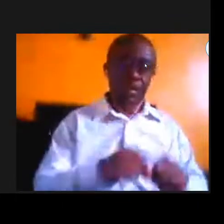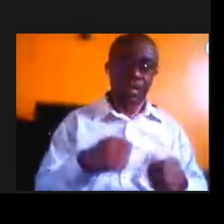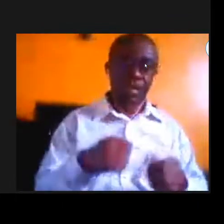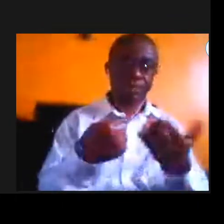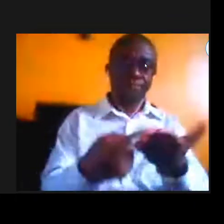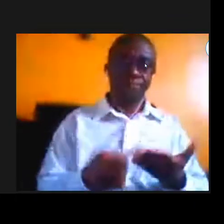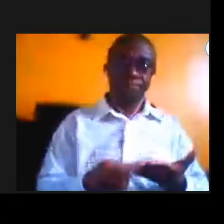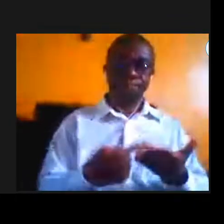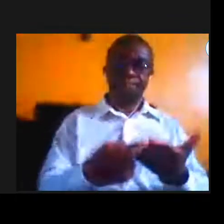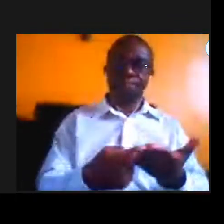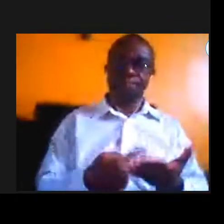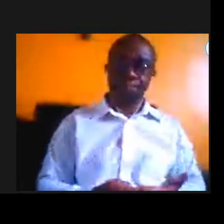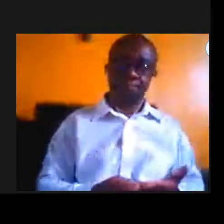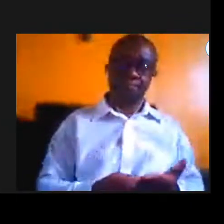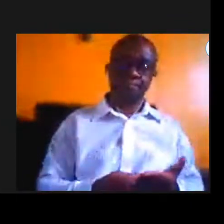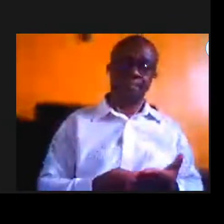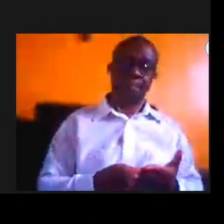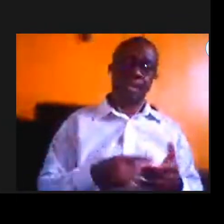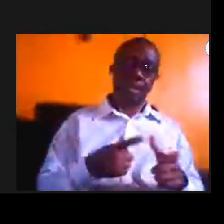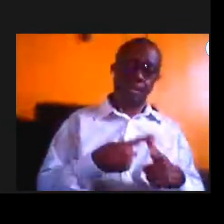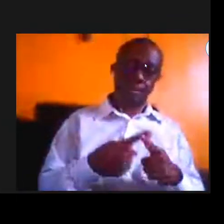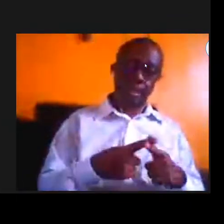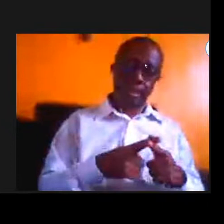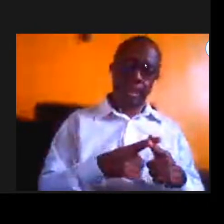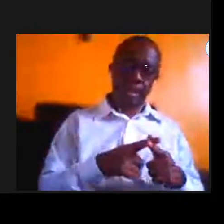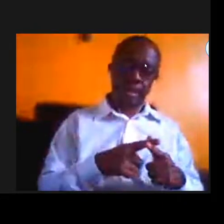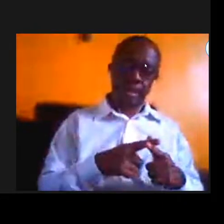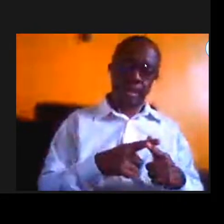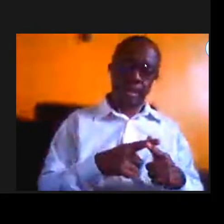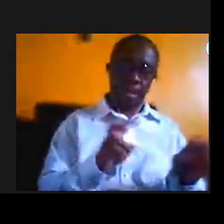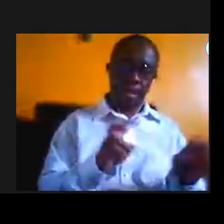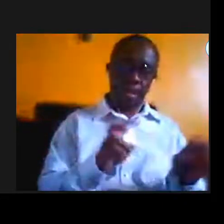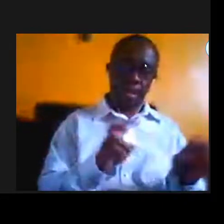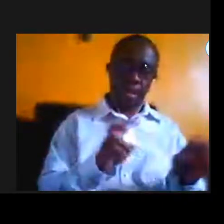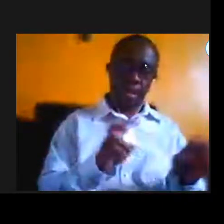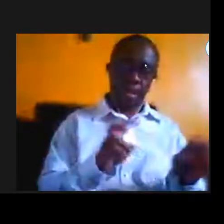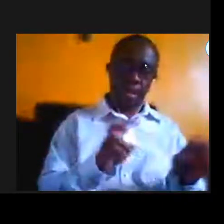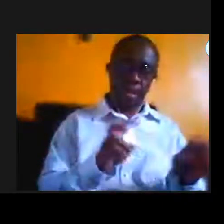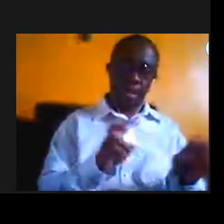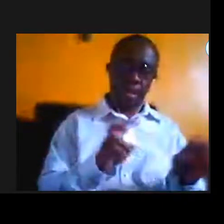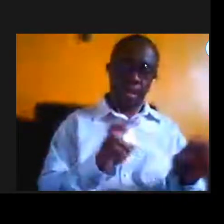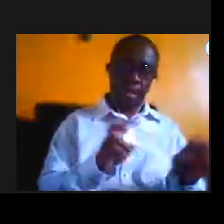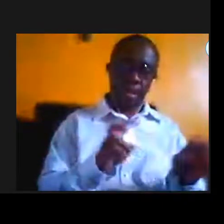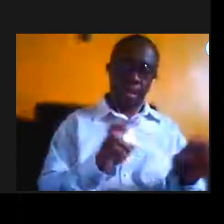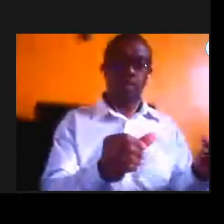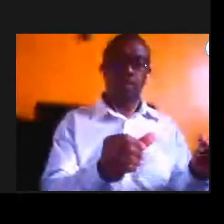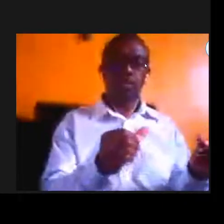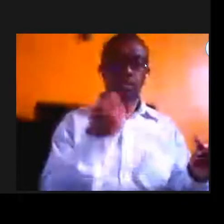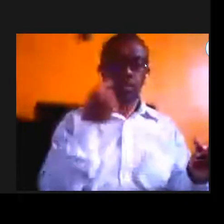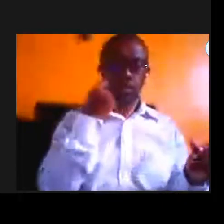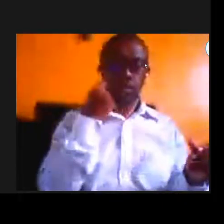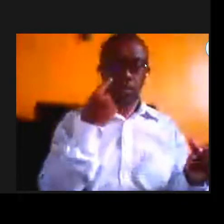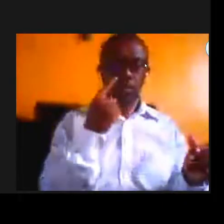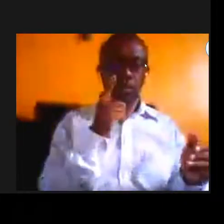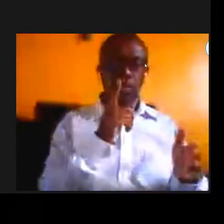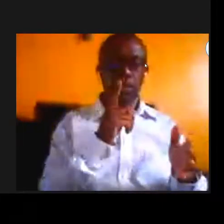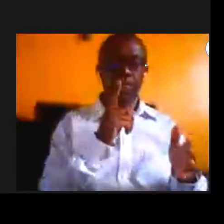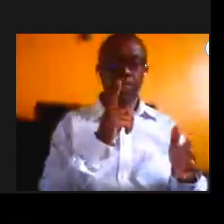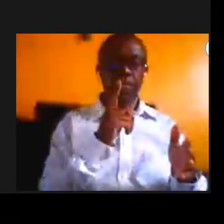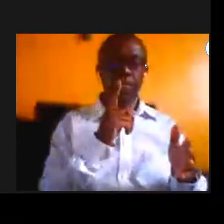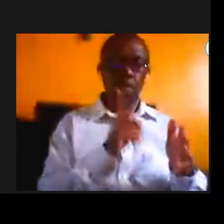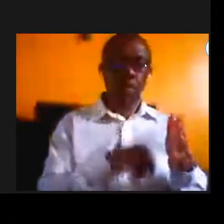discuss and then find a solution and see what can be the theme